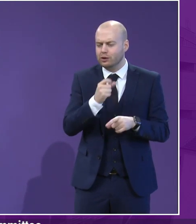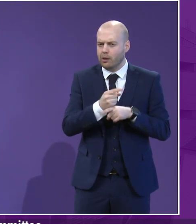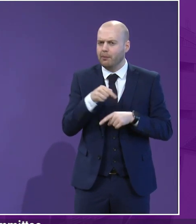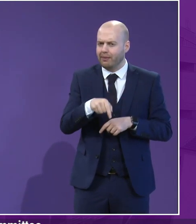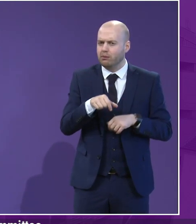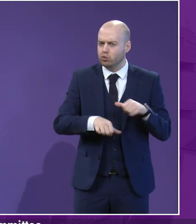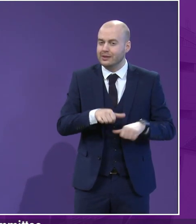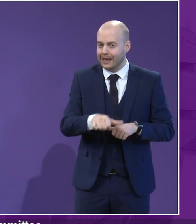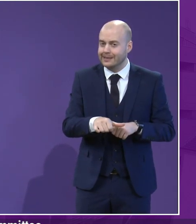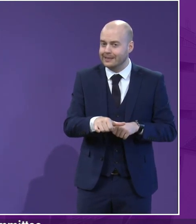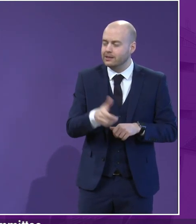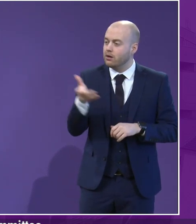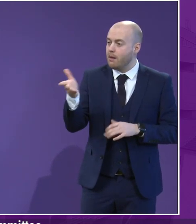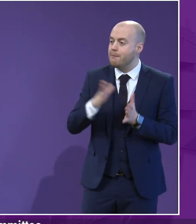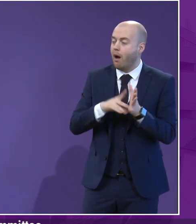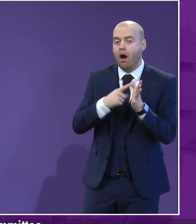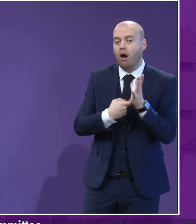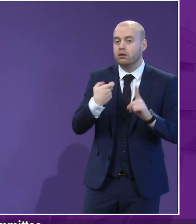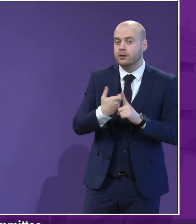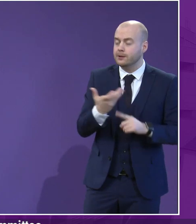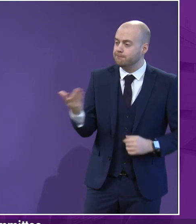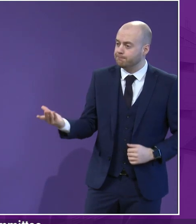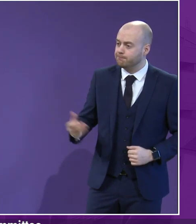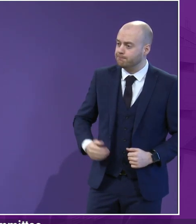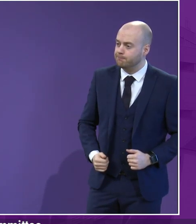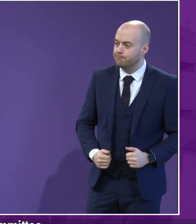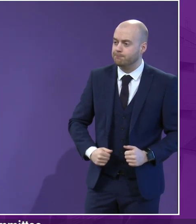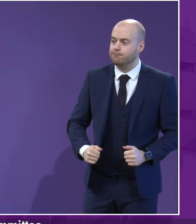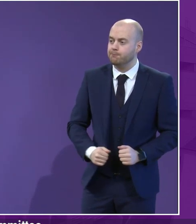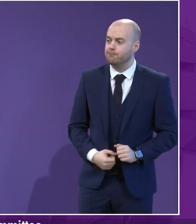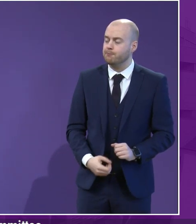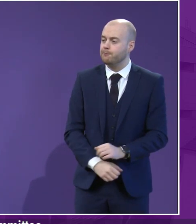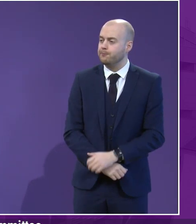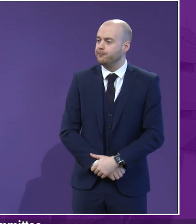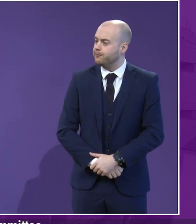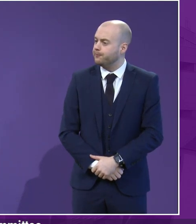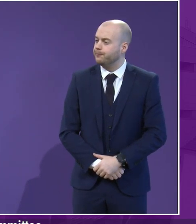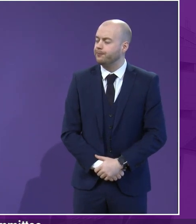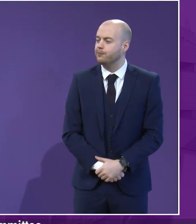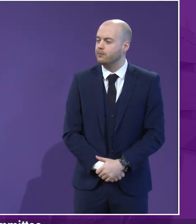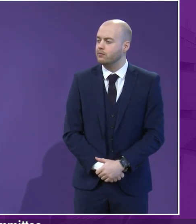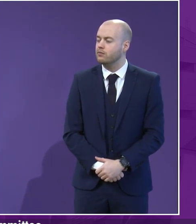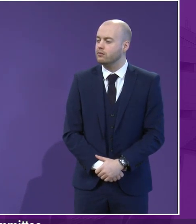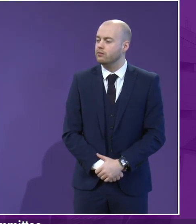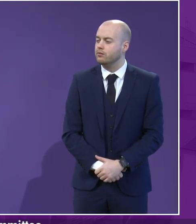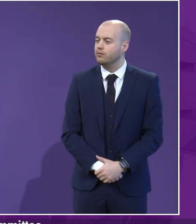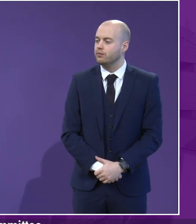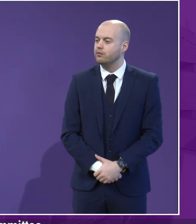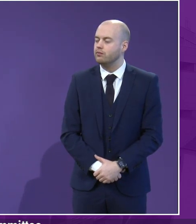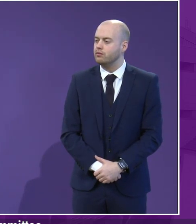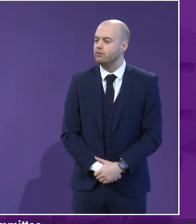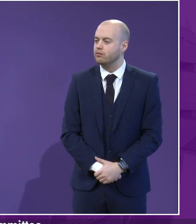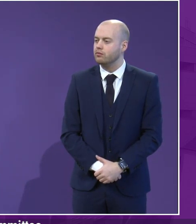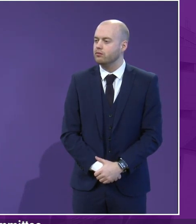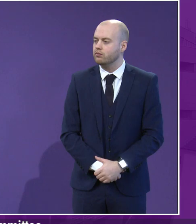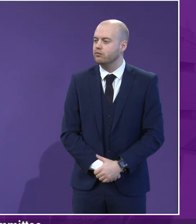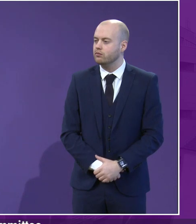think we keep coming back to the application process and even earlier than that, maybe pre-UCAS, whether you're thinking about